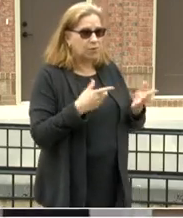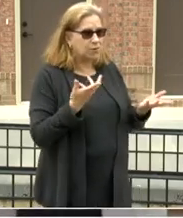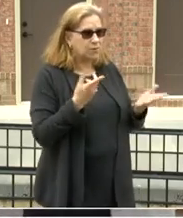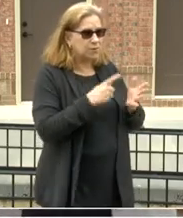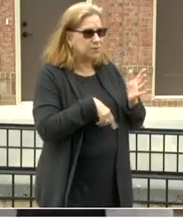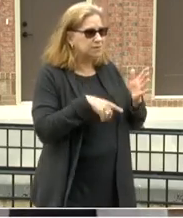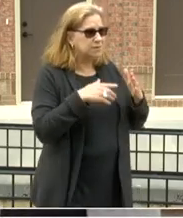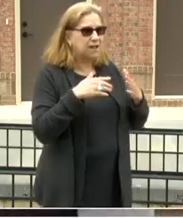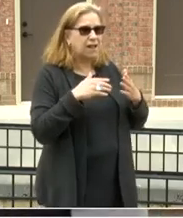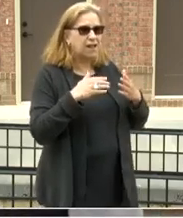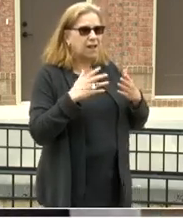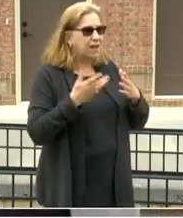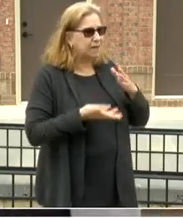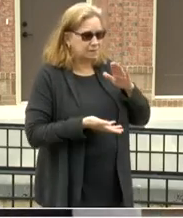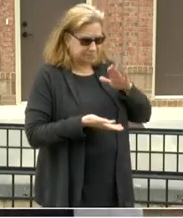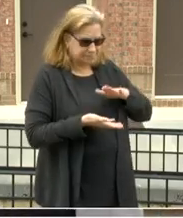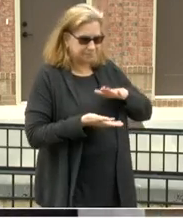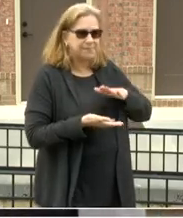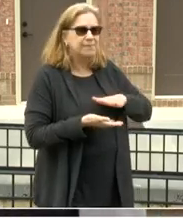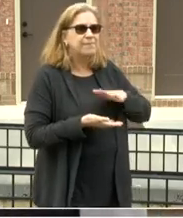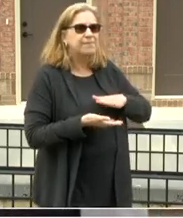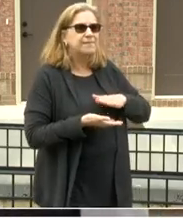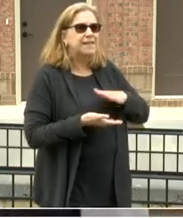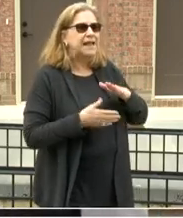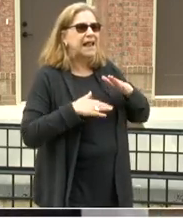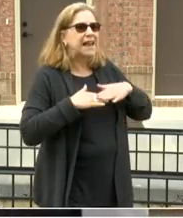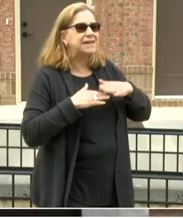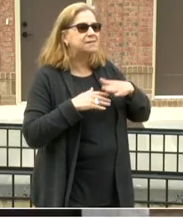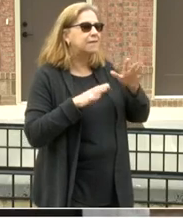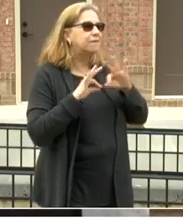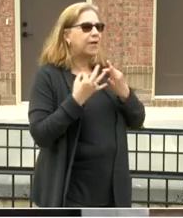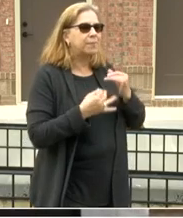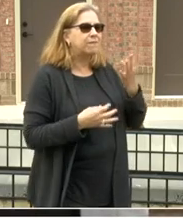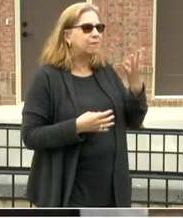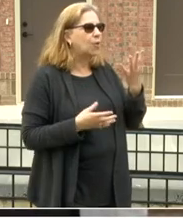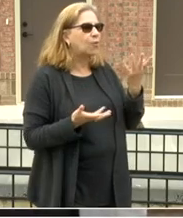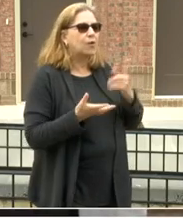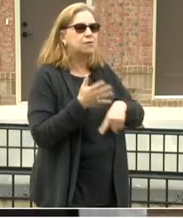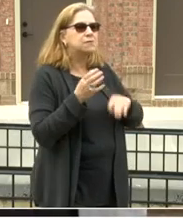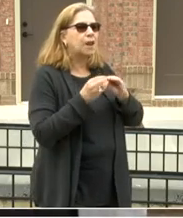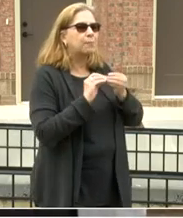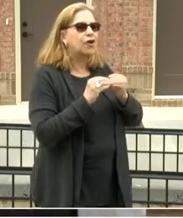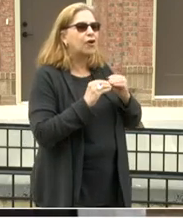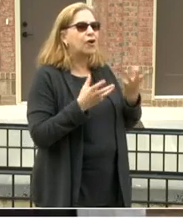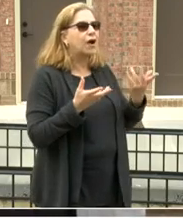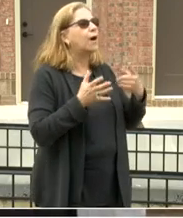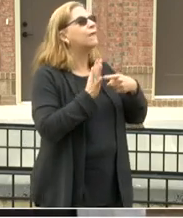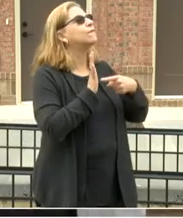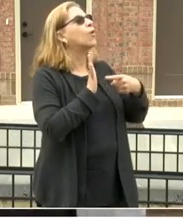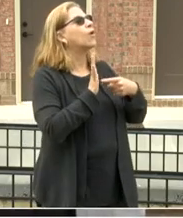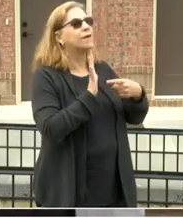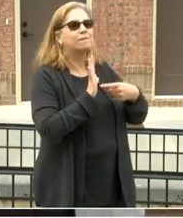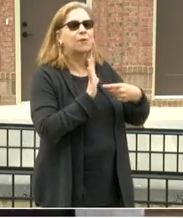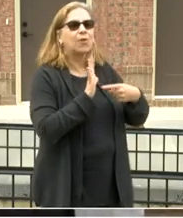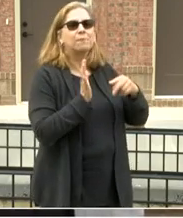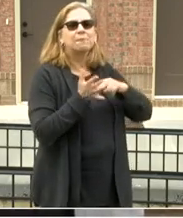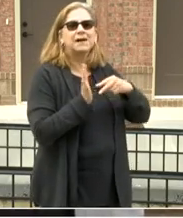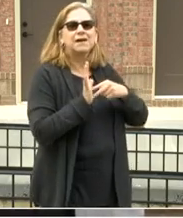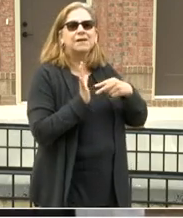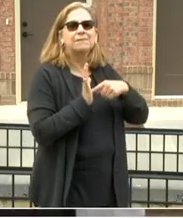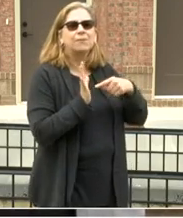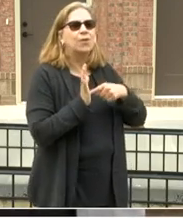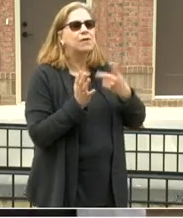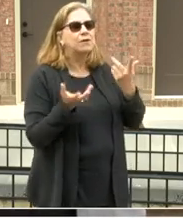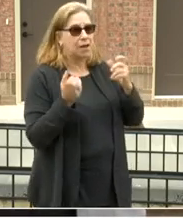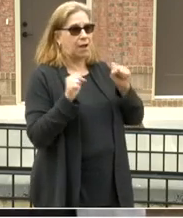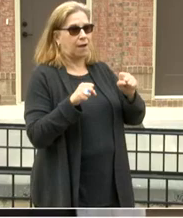let's say, a family of four, I don't know, but the number where they could be able to, say, move into one of these houses? So I'm not